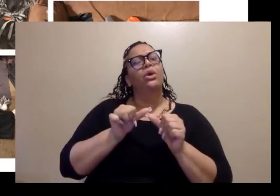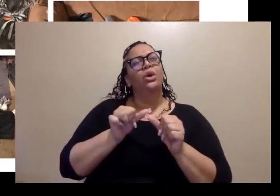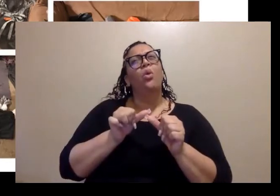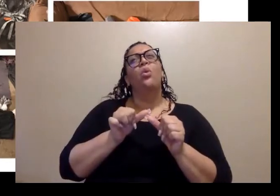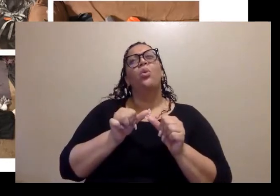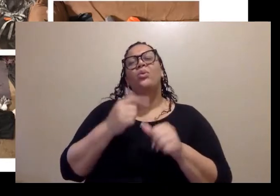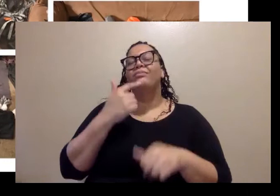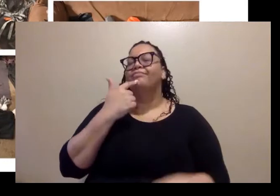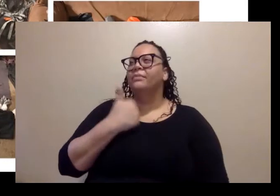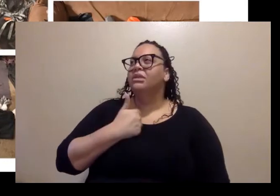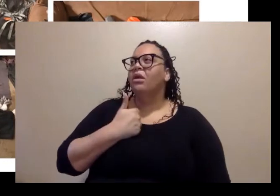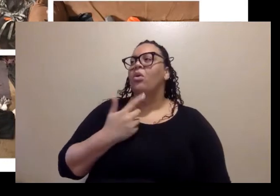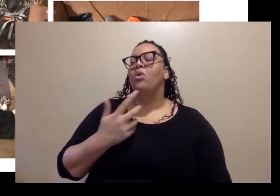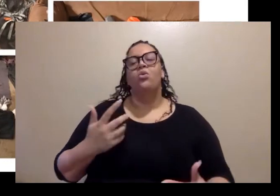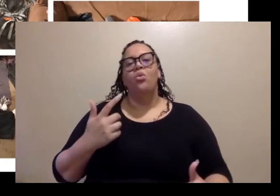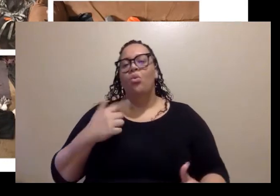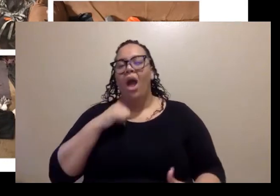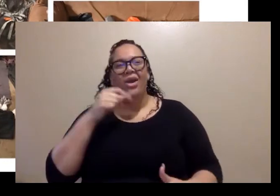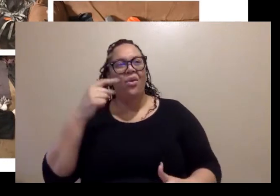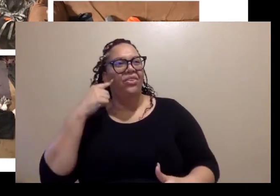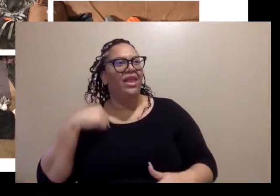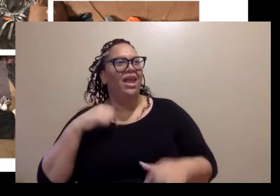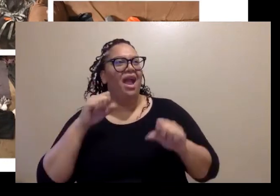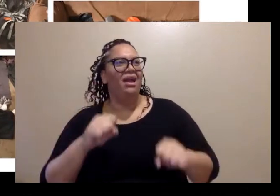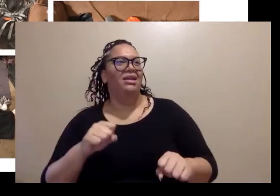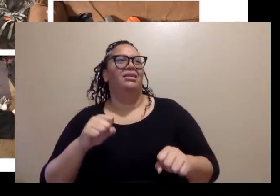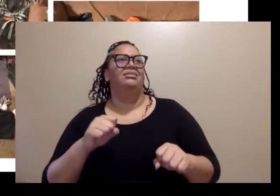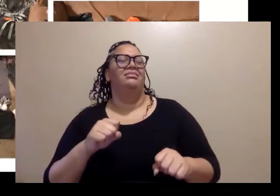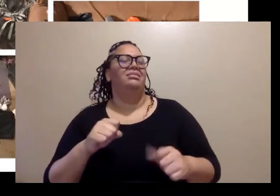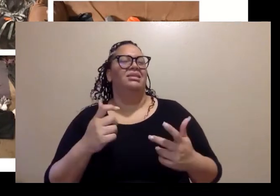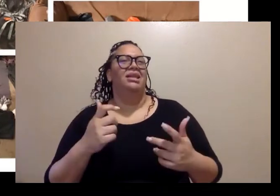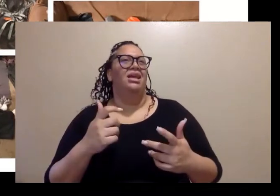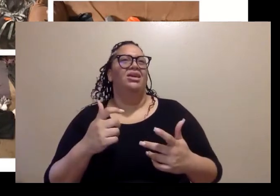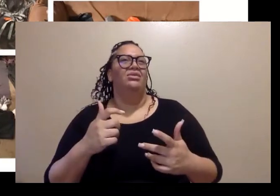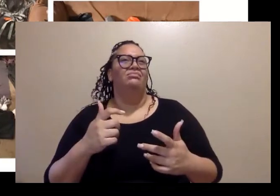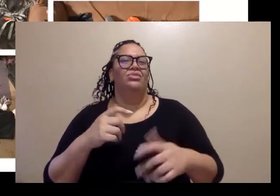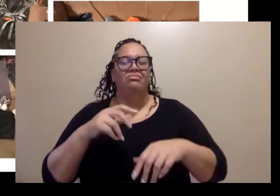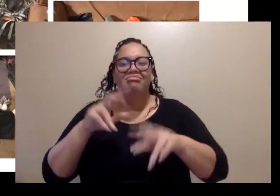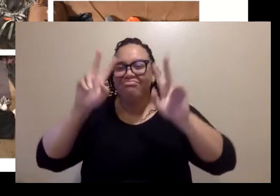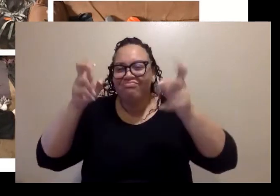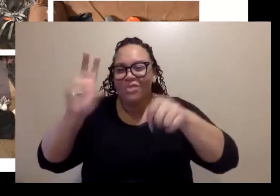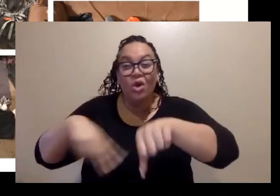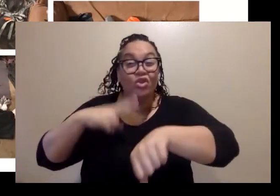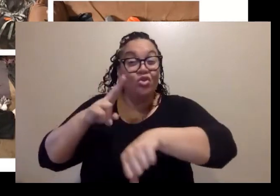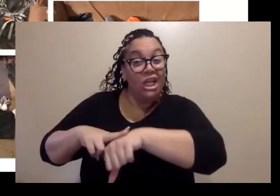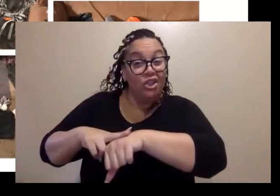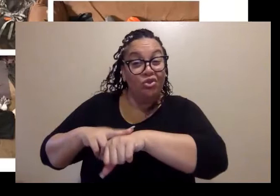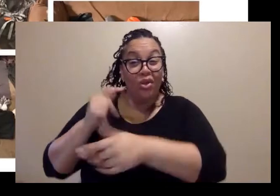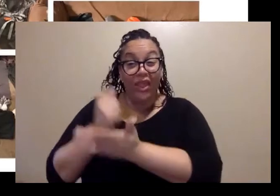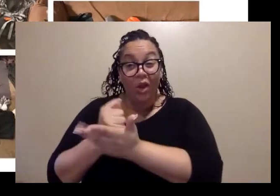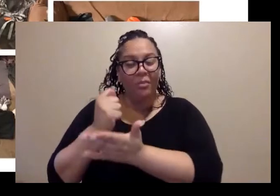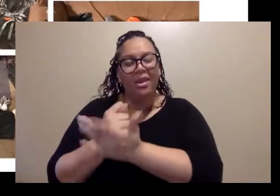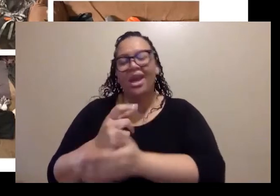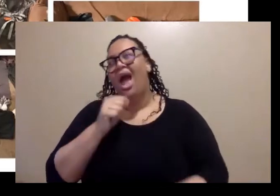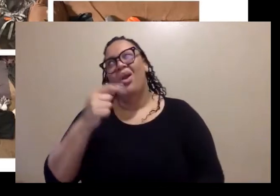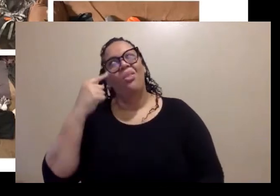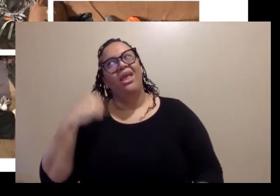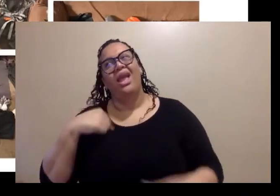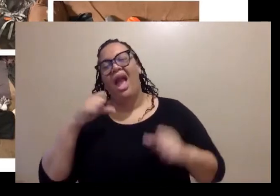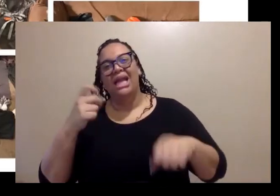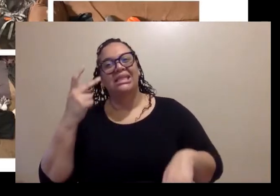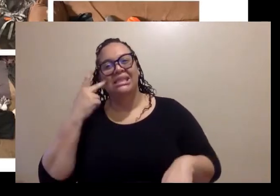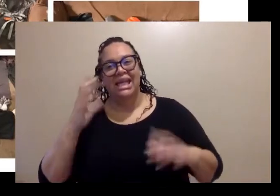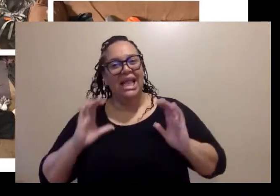myself, like, I don't think I can see the traditional therapy. I don't think that's me. I don't think I can see clients back to back in an